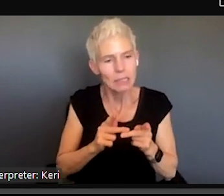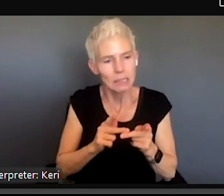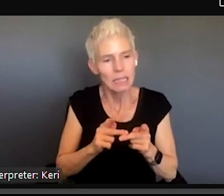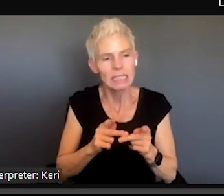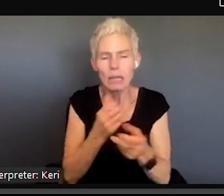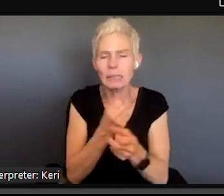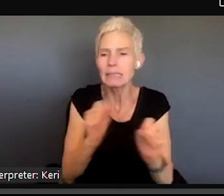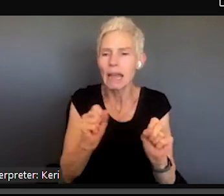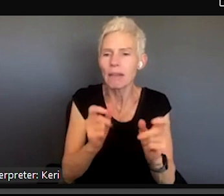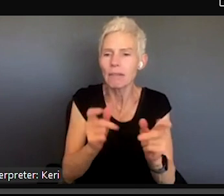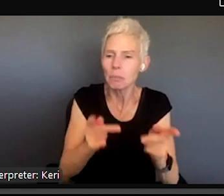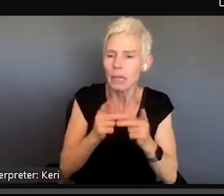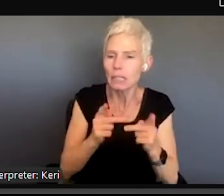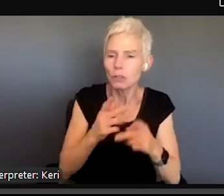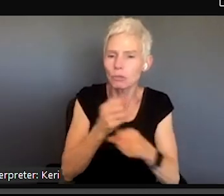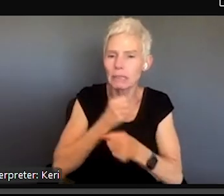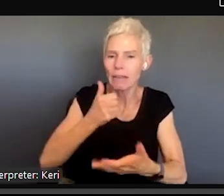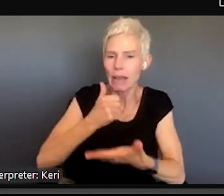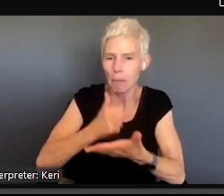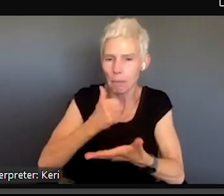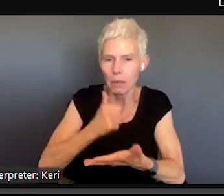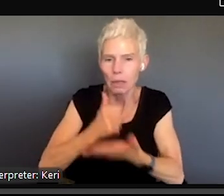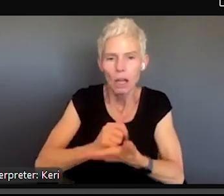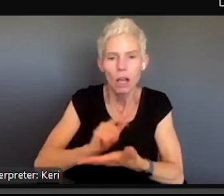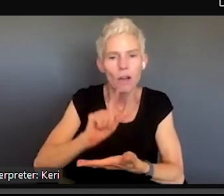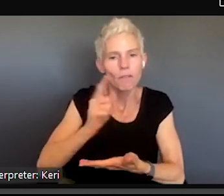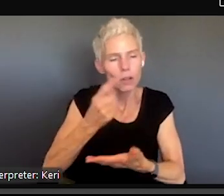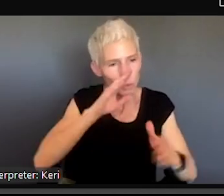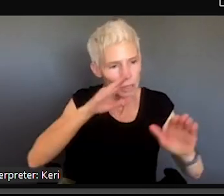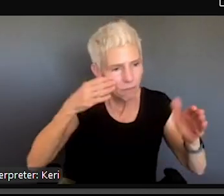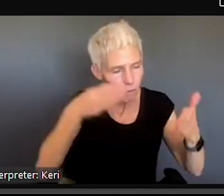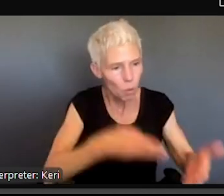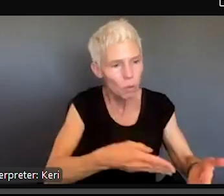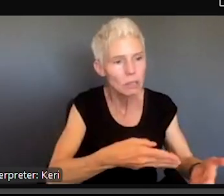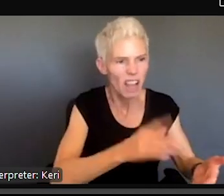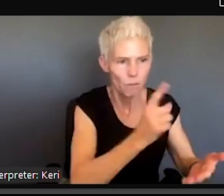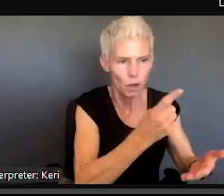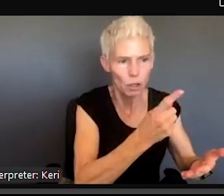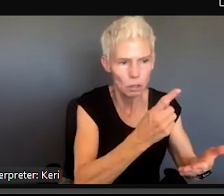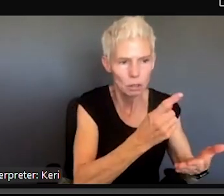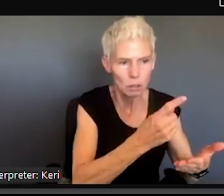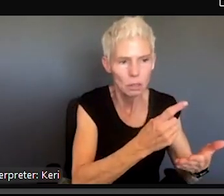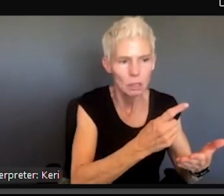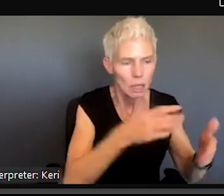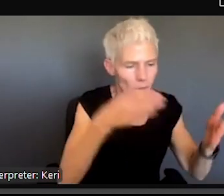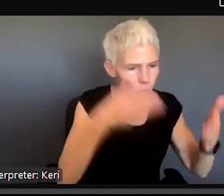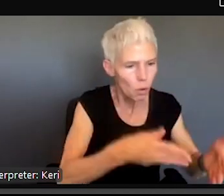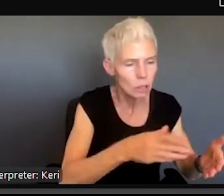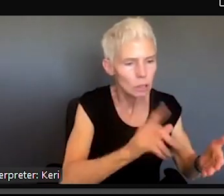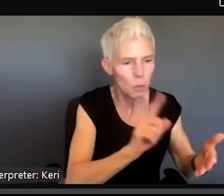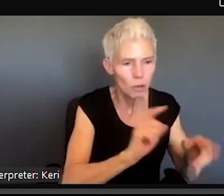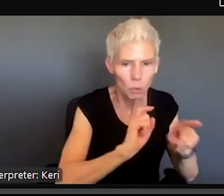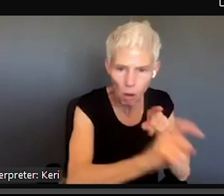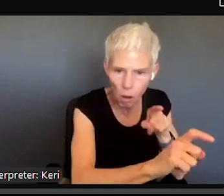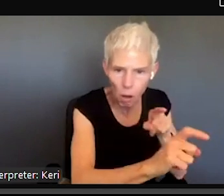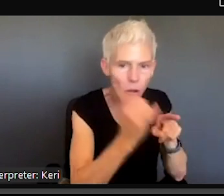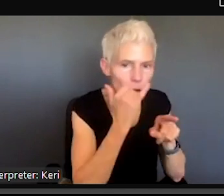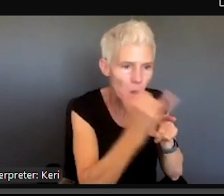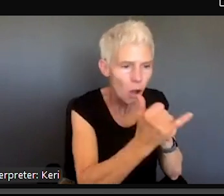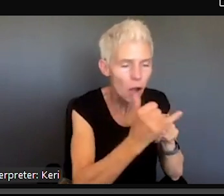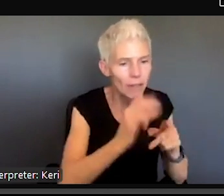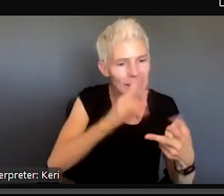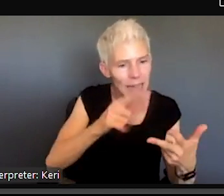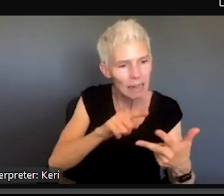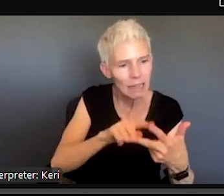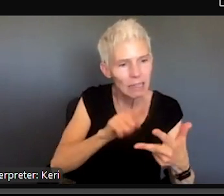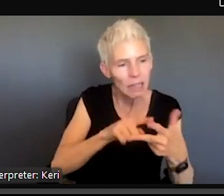help. So the first one was focused on the day in life was focused on place to call. Then the second one was